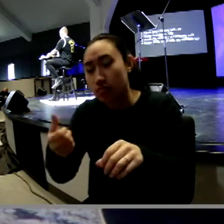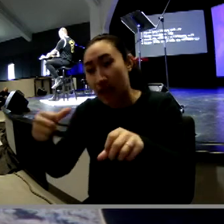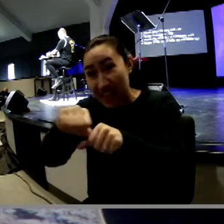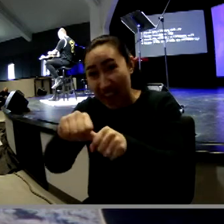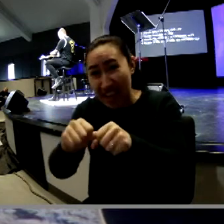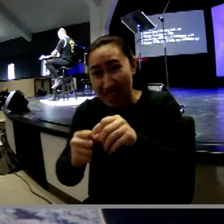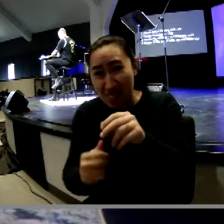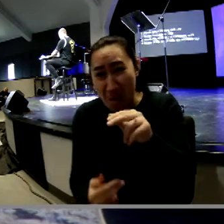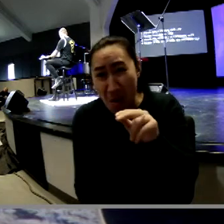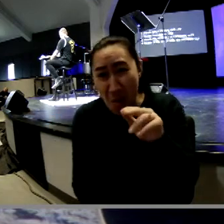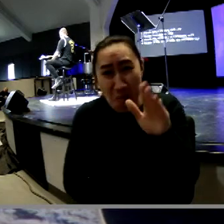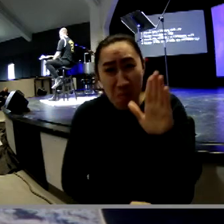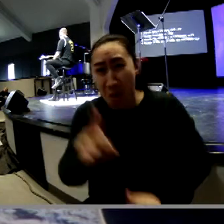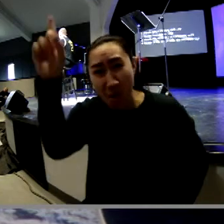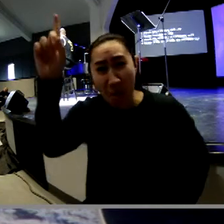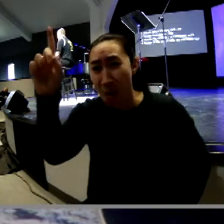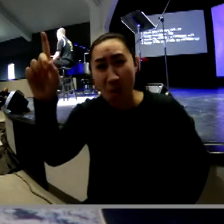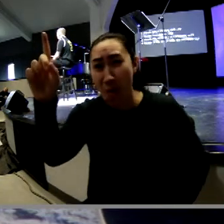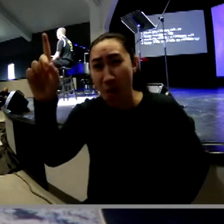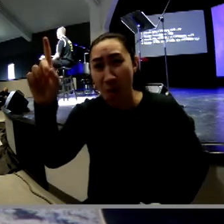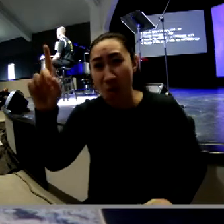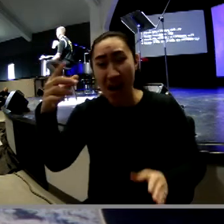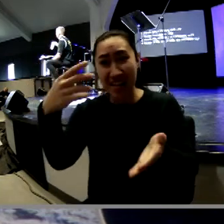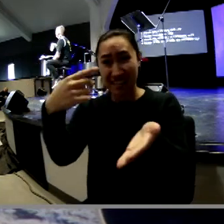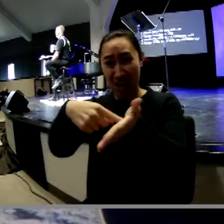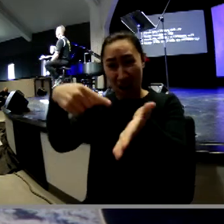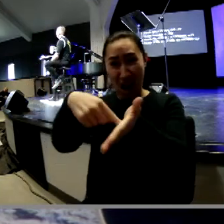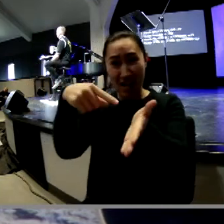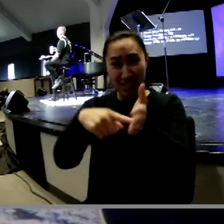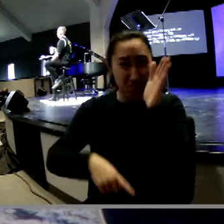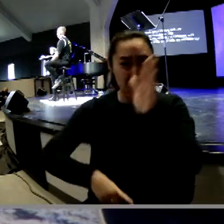wealth. Is money all there is?